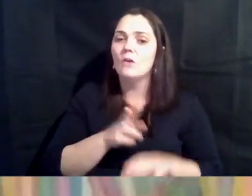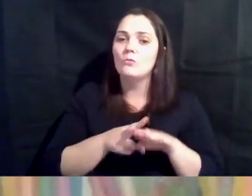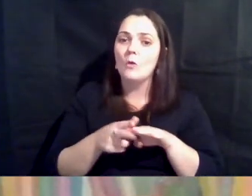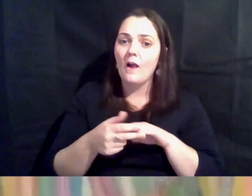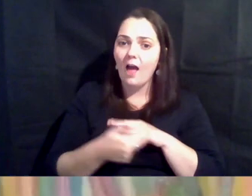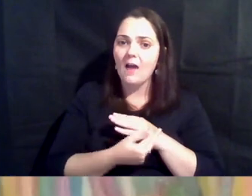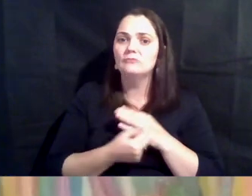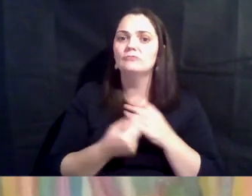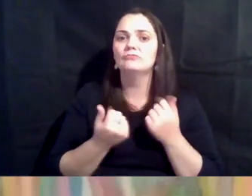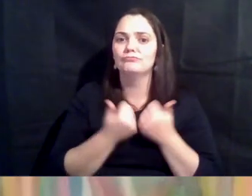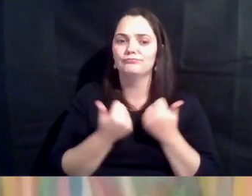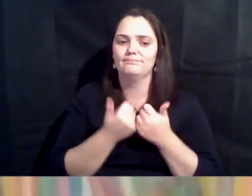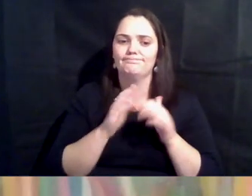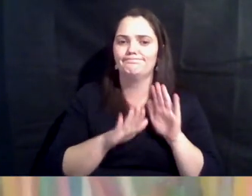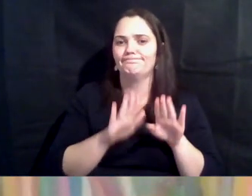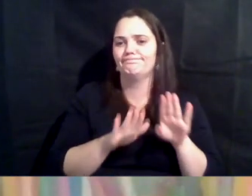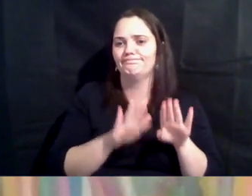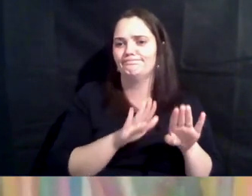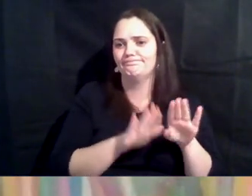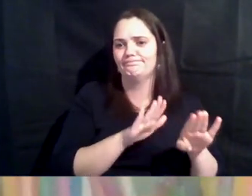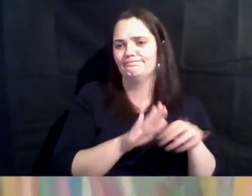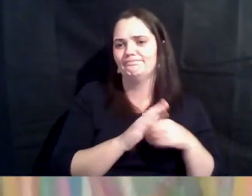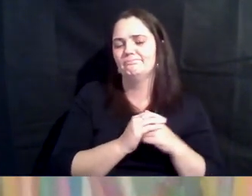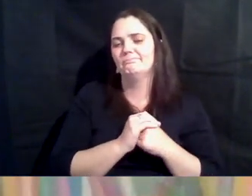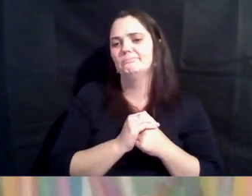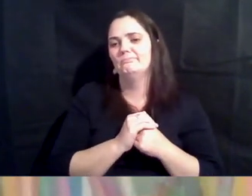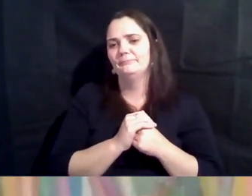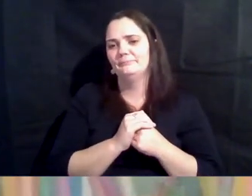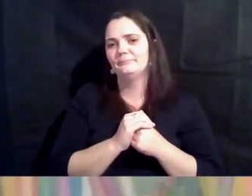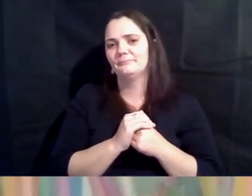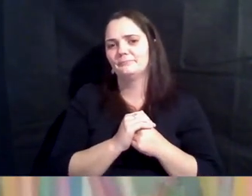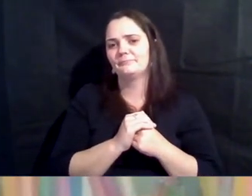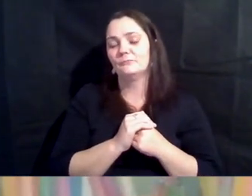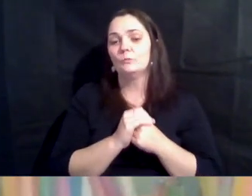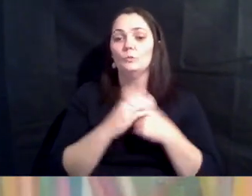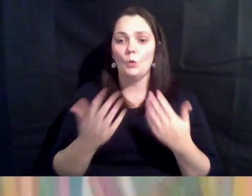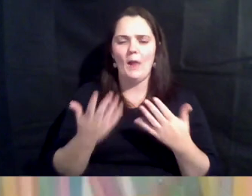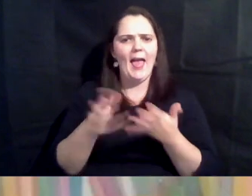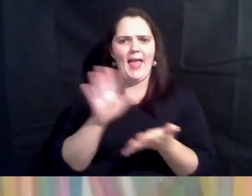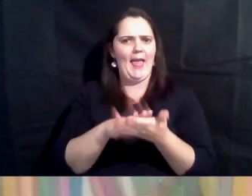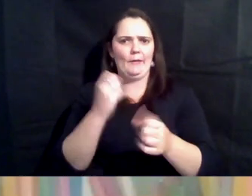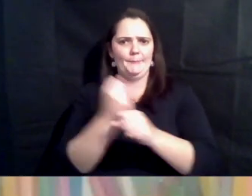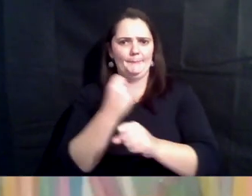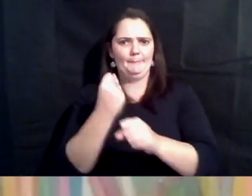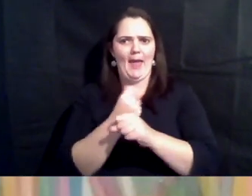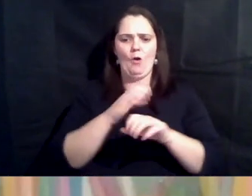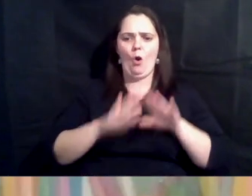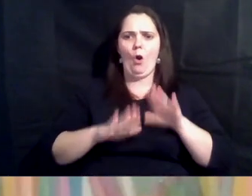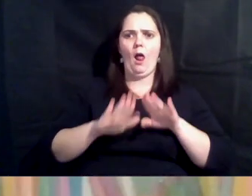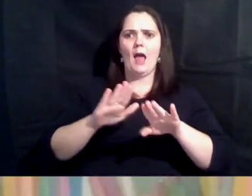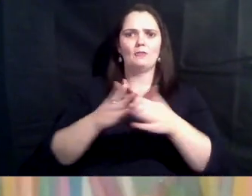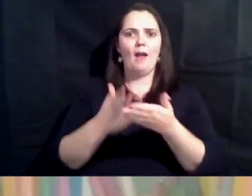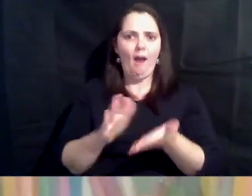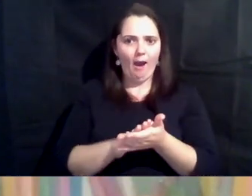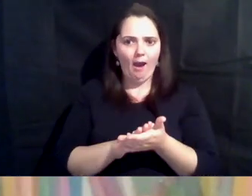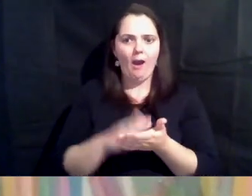whisper of stickers. So to make a collage, I have some magazines and I have